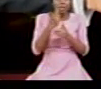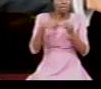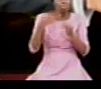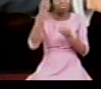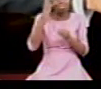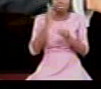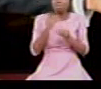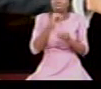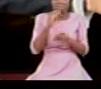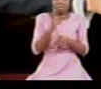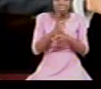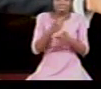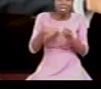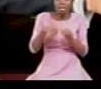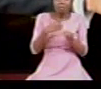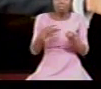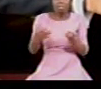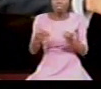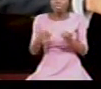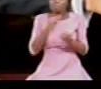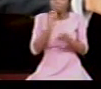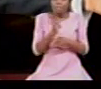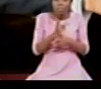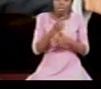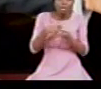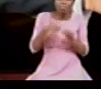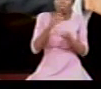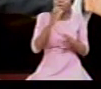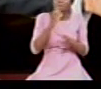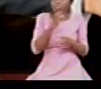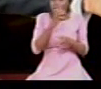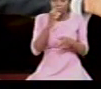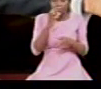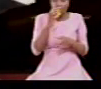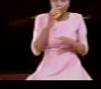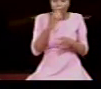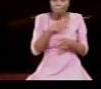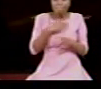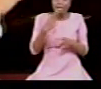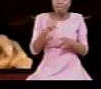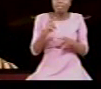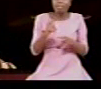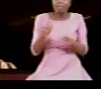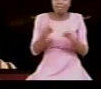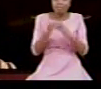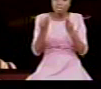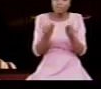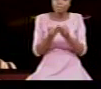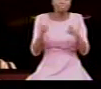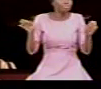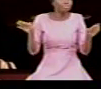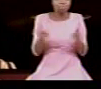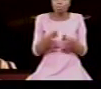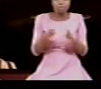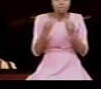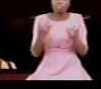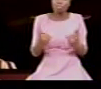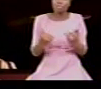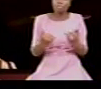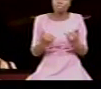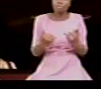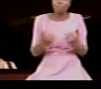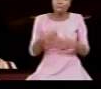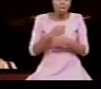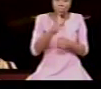They care about juju. They care about cultism. And the family is closed up now. Make sure